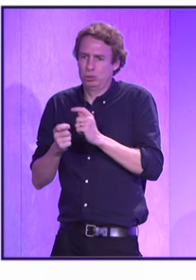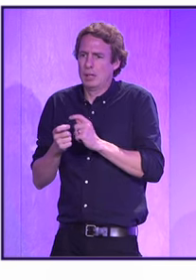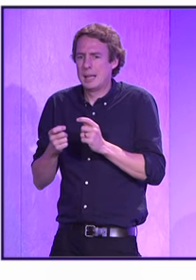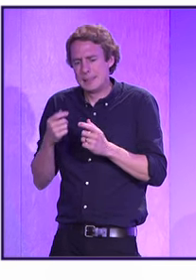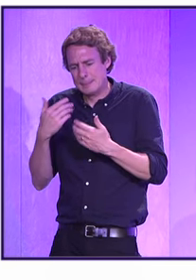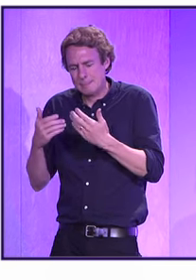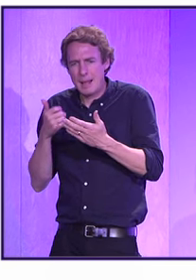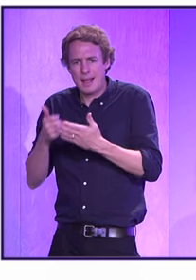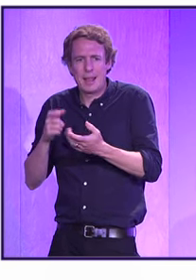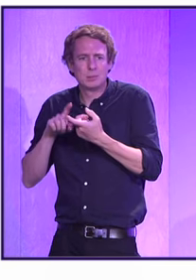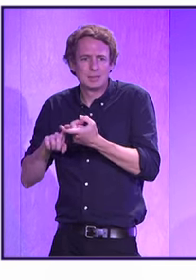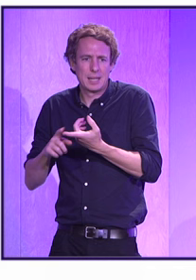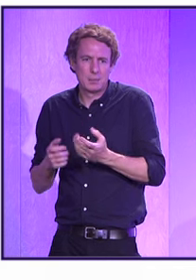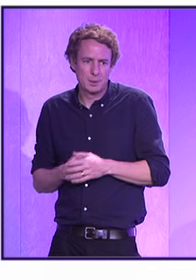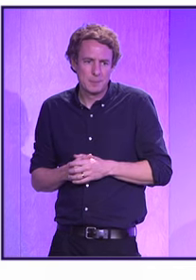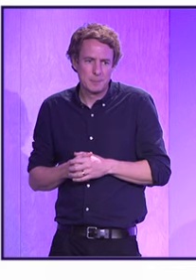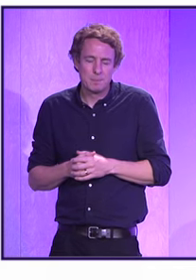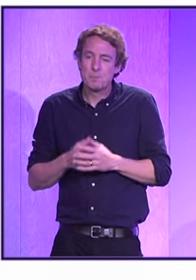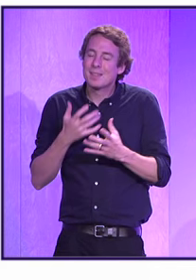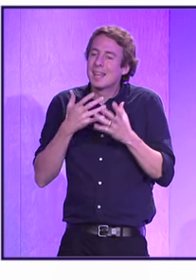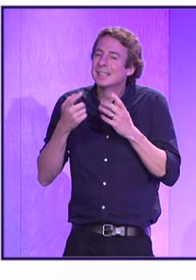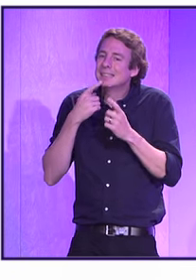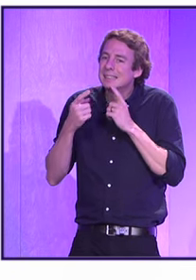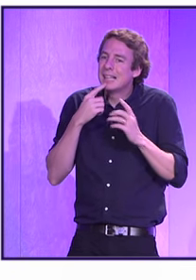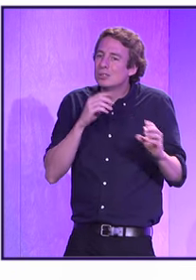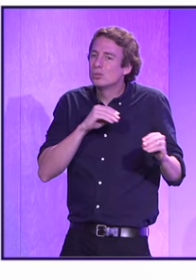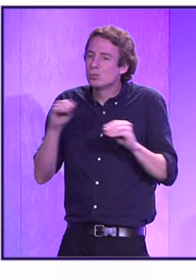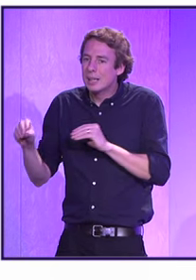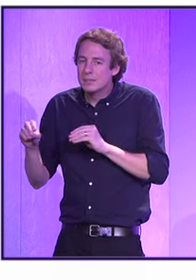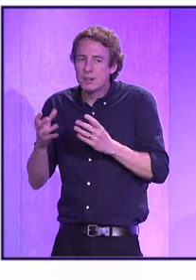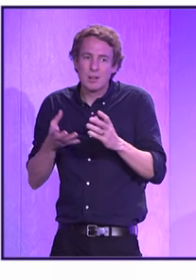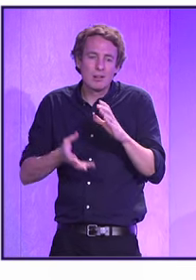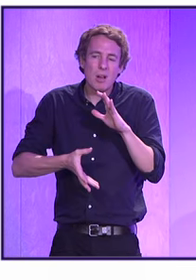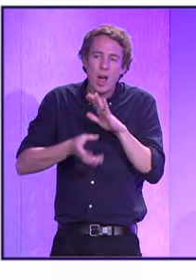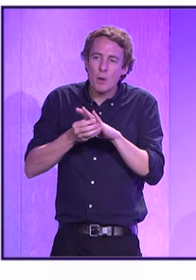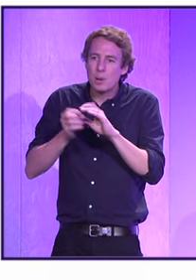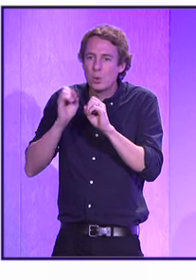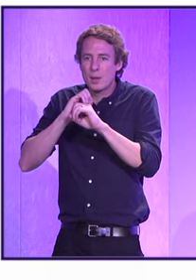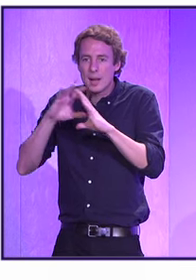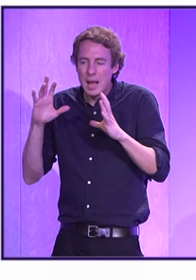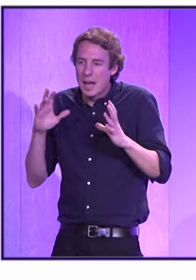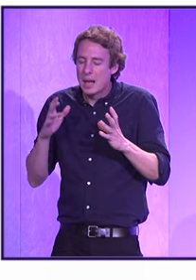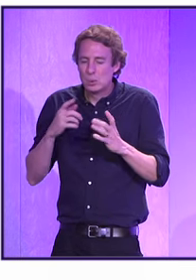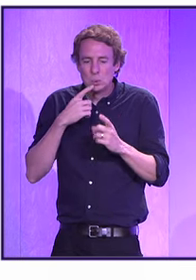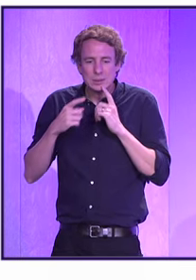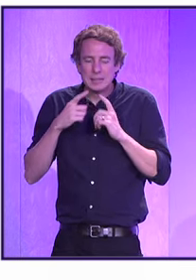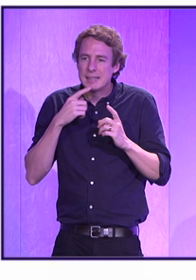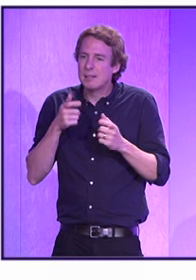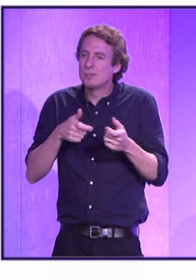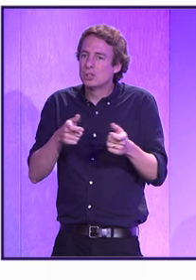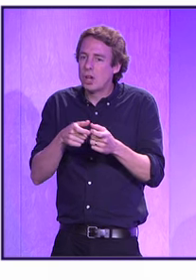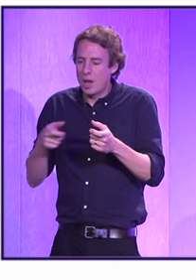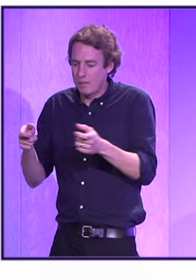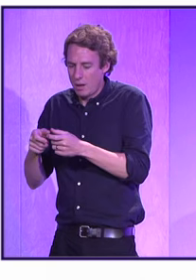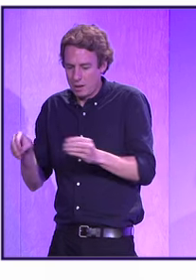know, organizations already on that goal. Anytime data is transferred over a network, you know, be it upload of data to the cloud or,